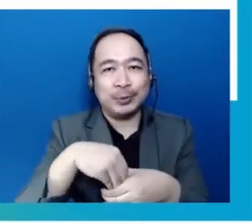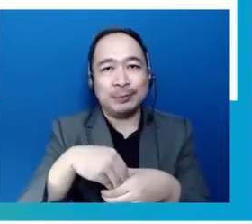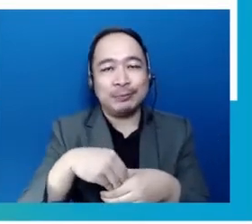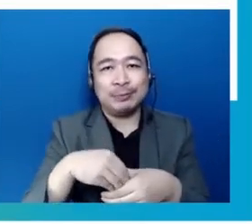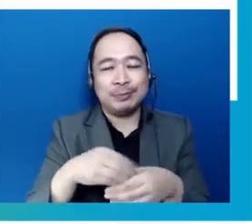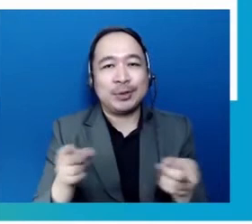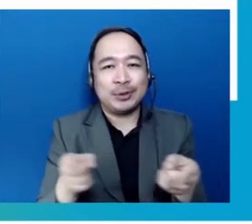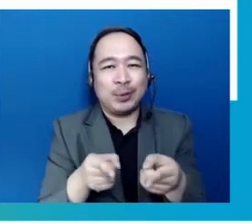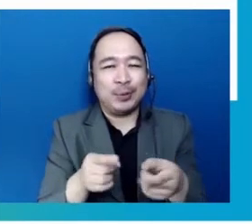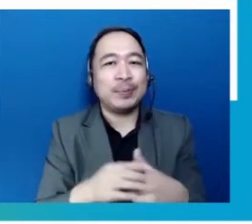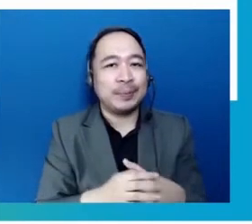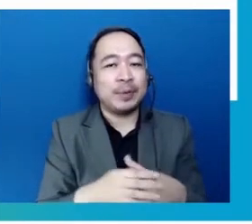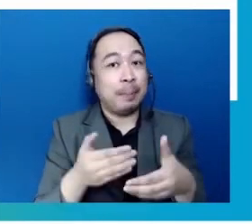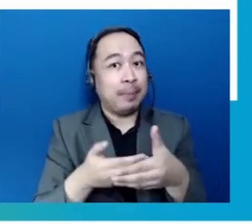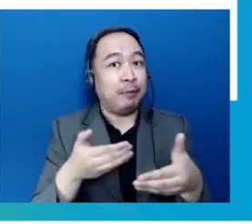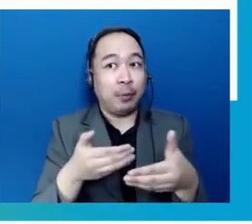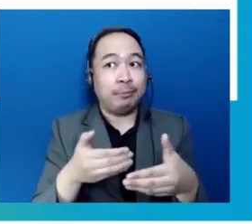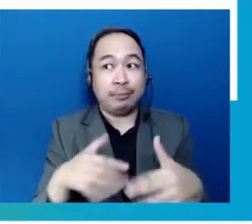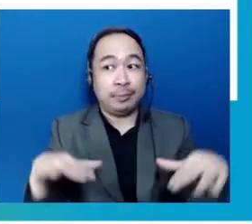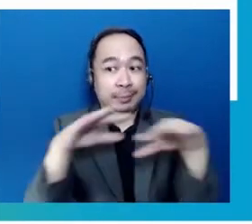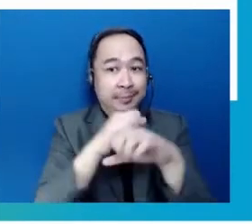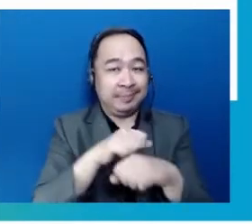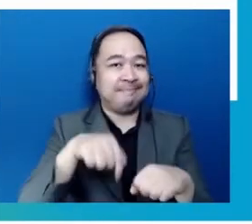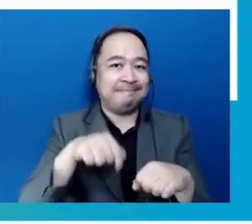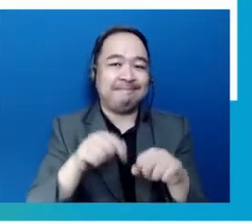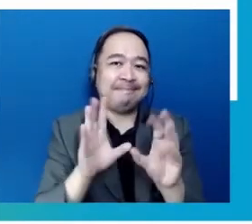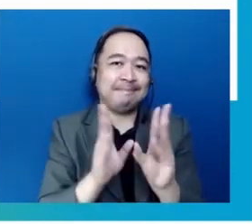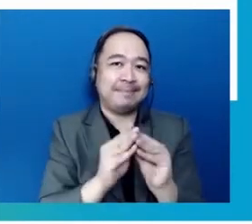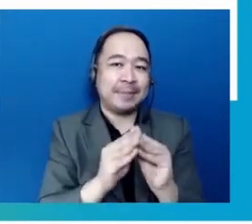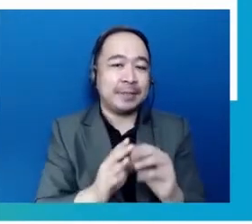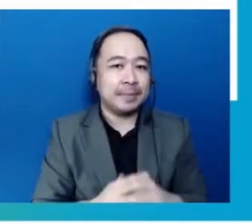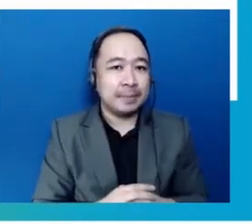before we finish the event also.